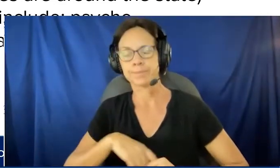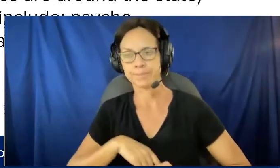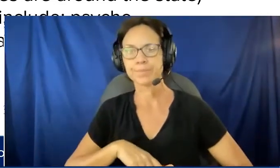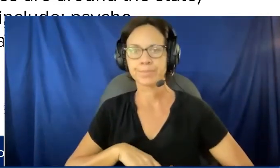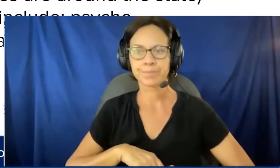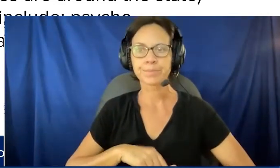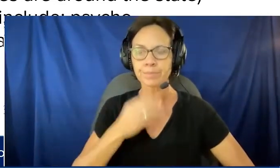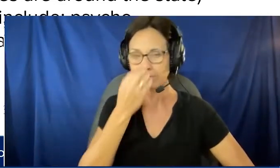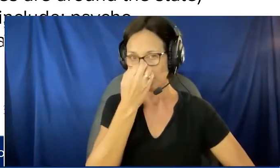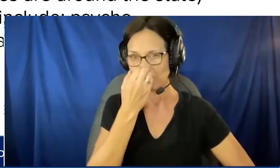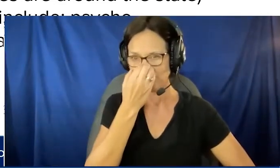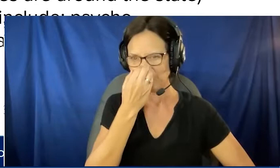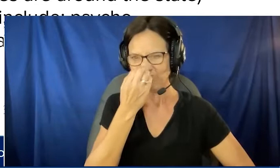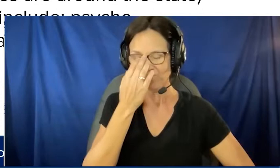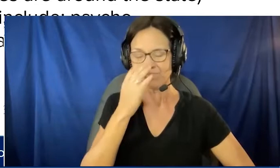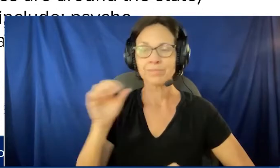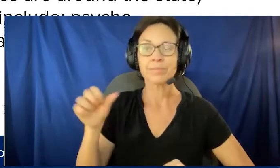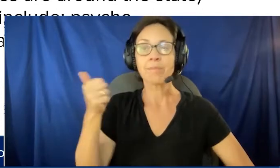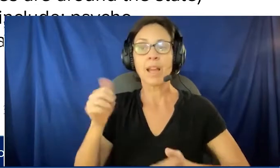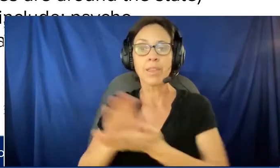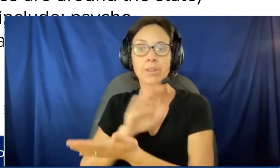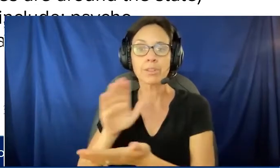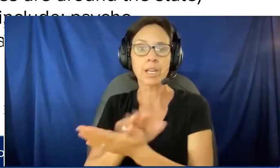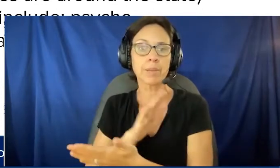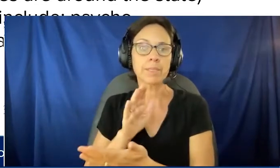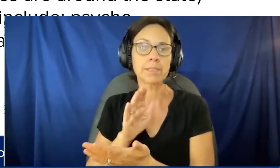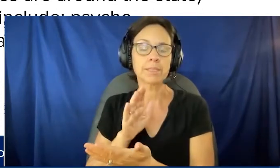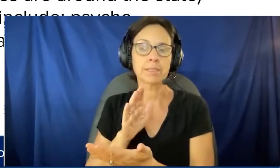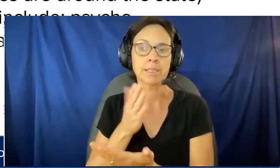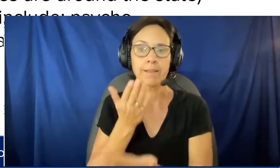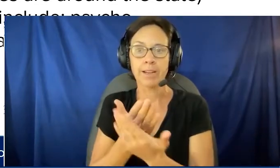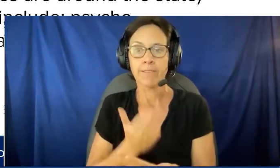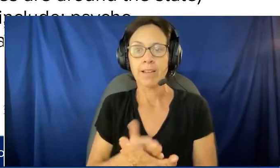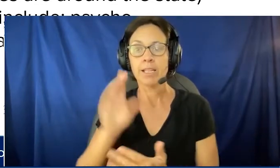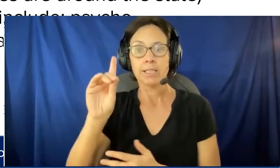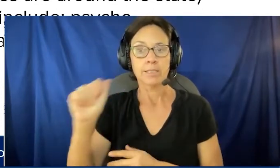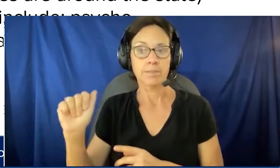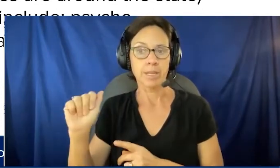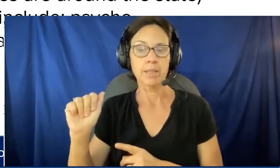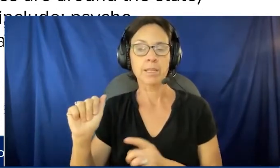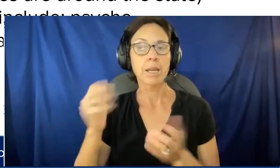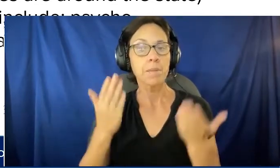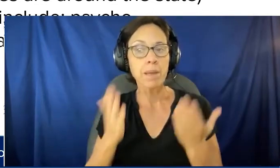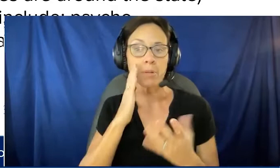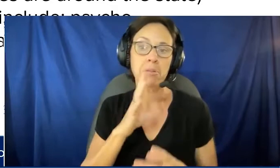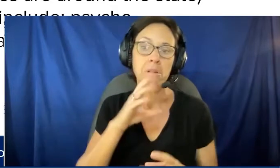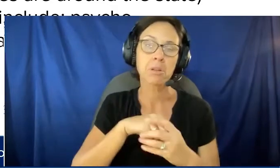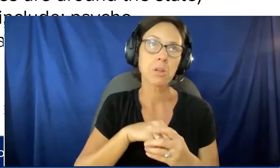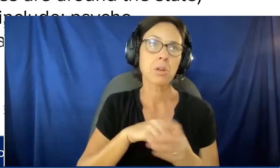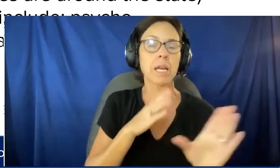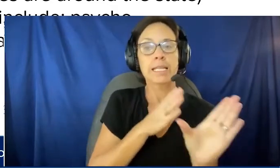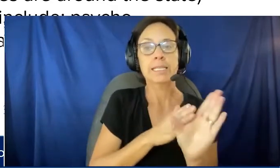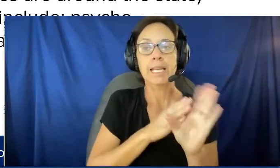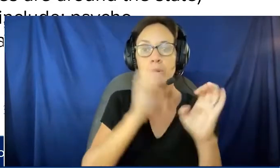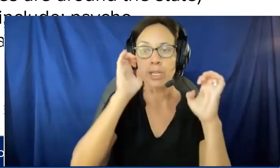county. The other documents that verify the disability could include a